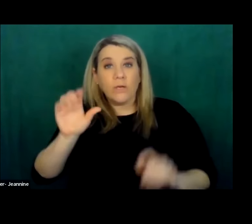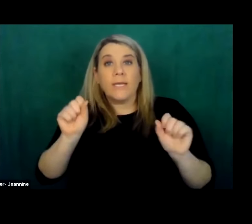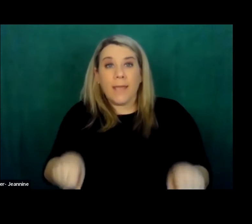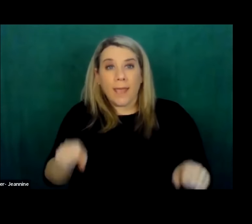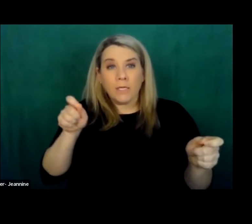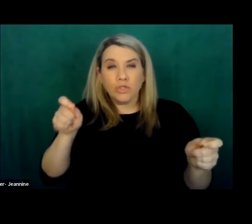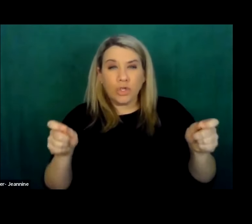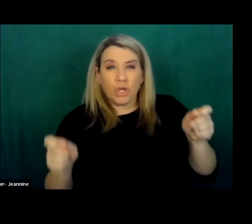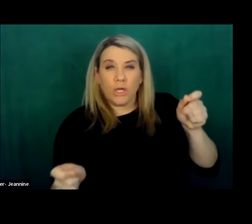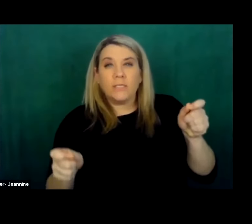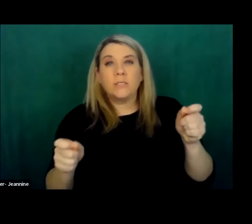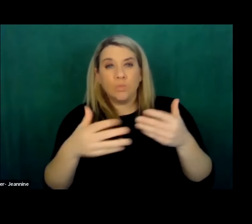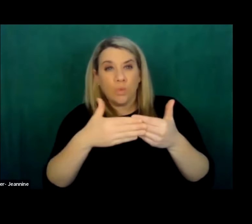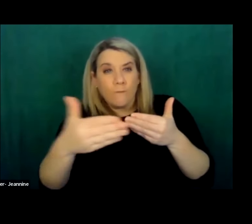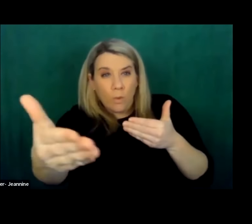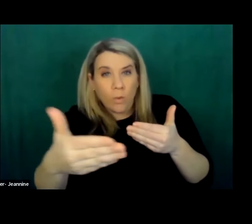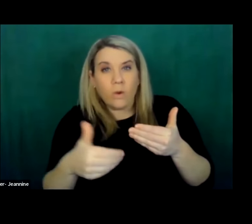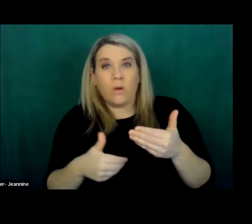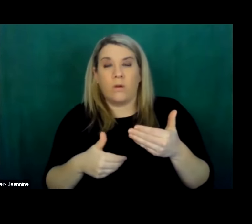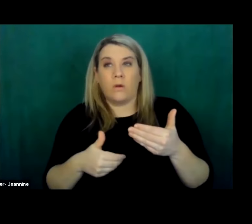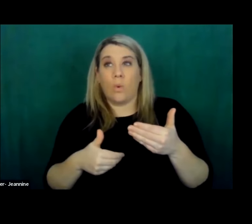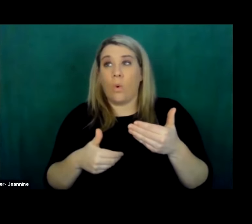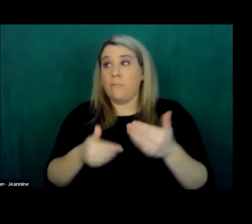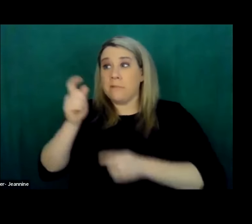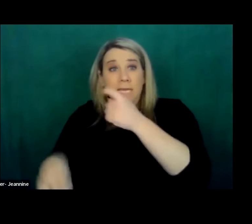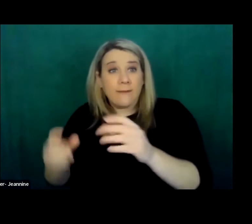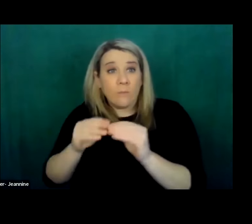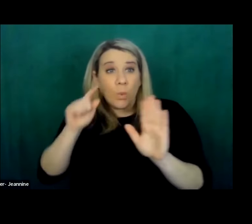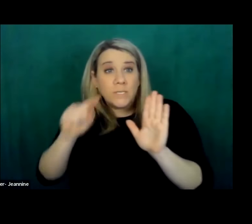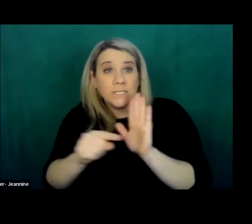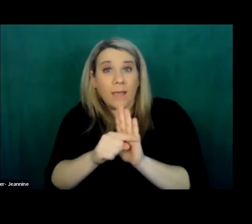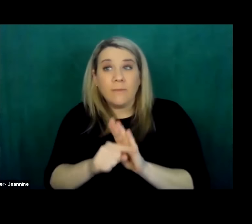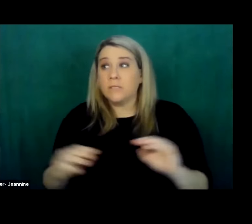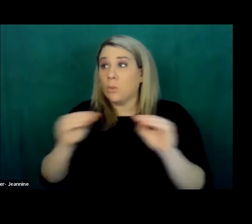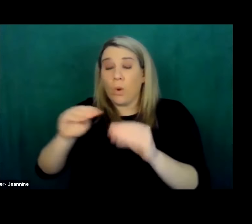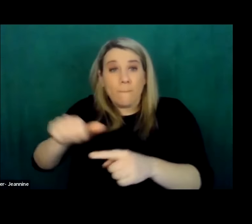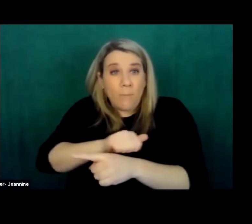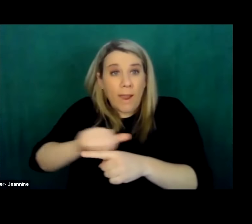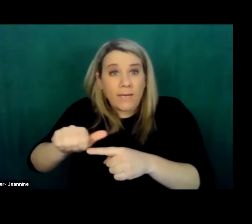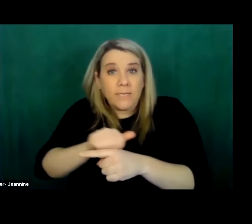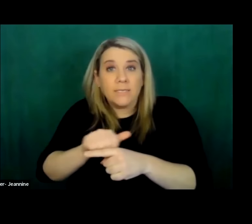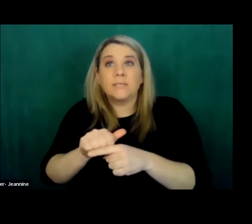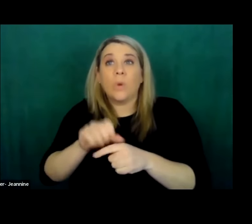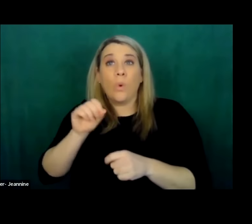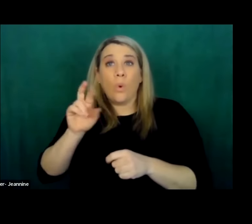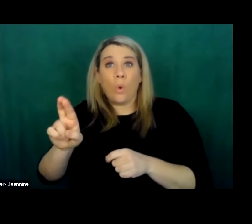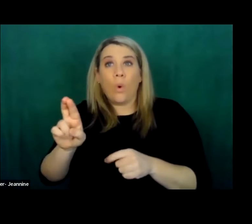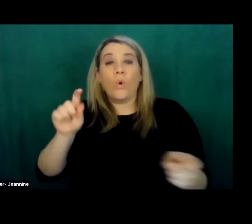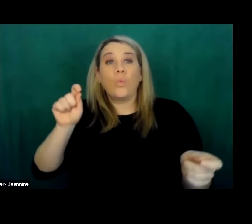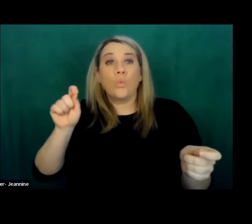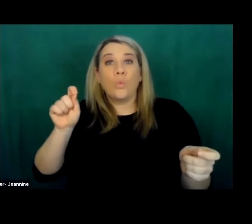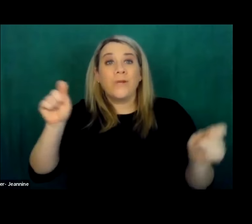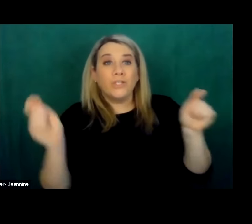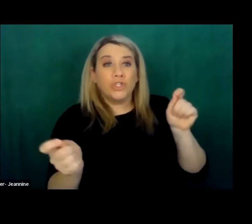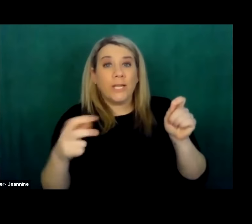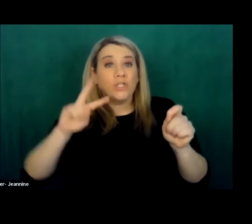maybe assign more assignments or more practice with that skill, or we reshape our second workshop to really focus